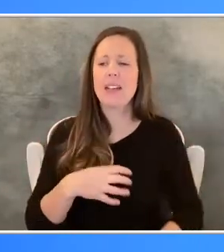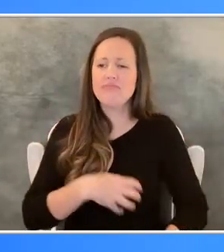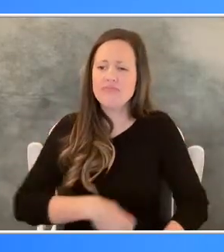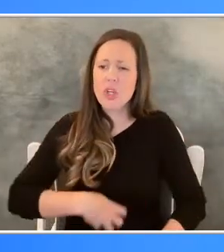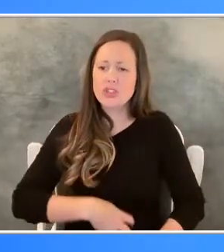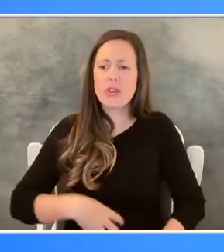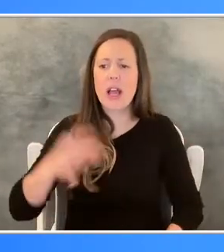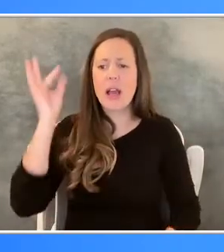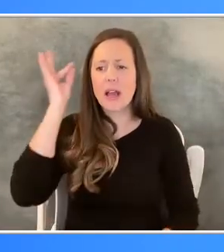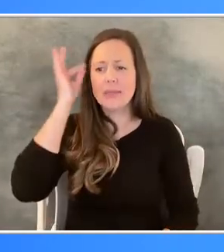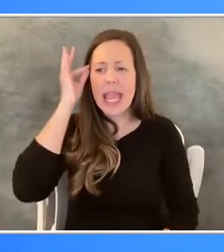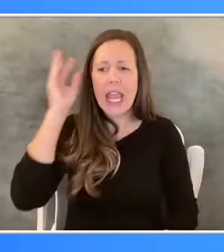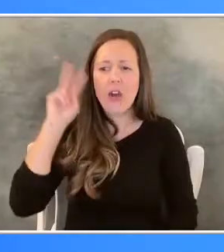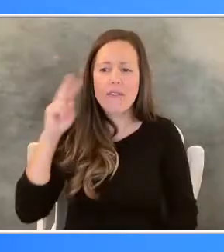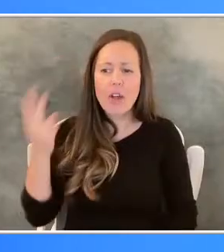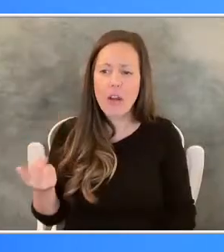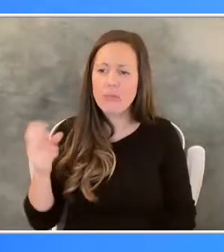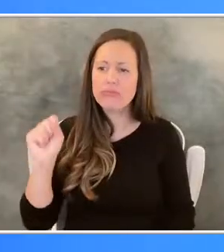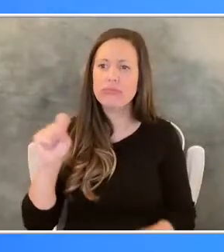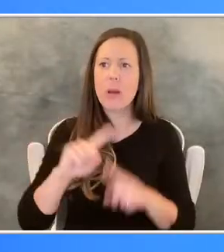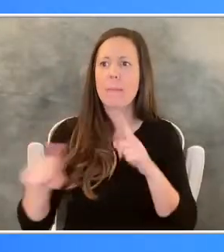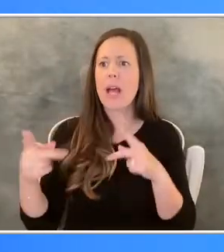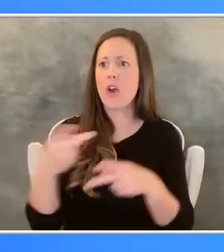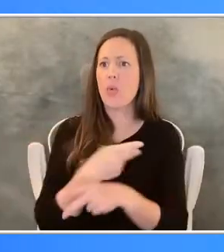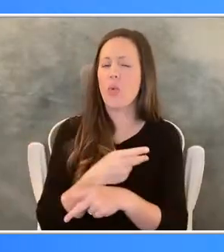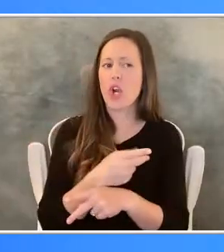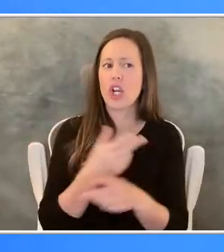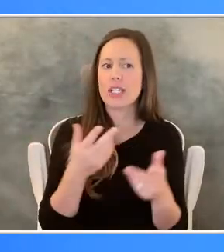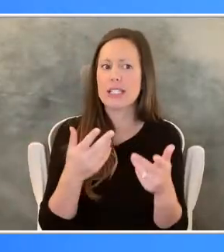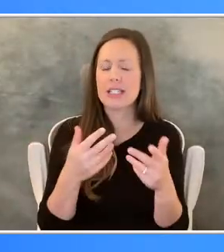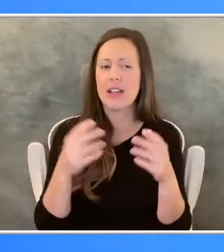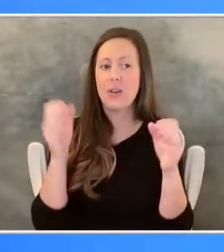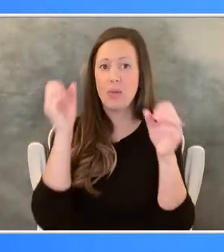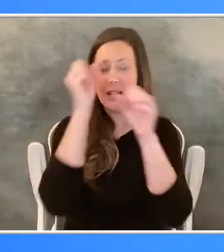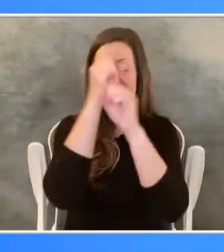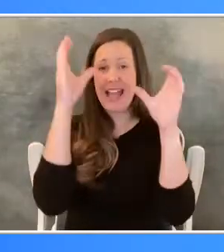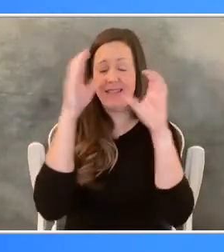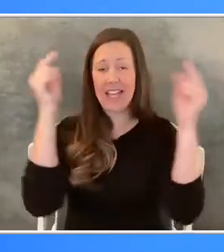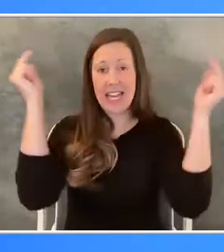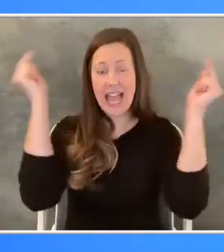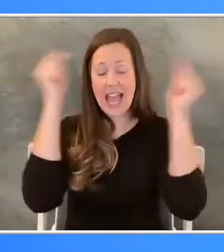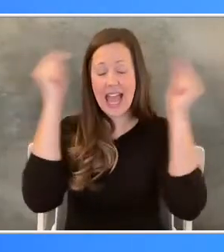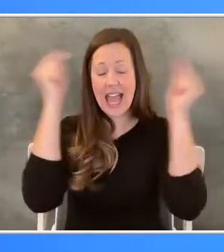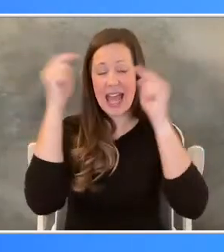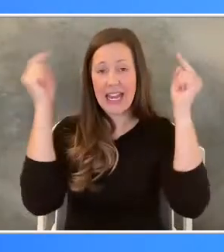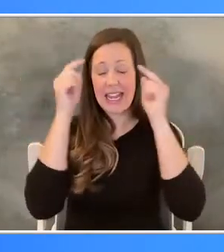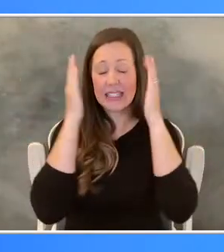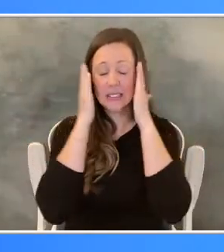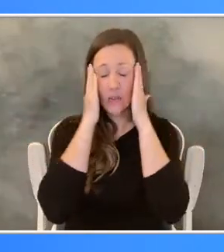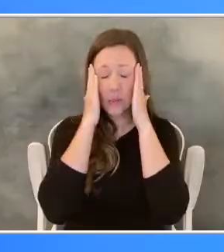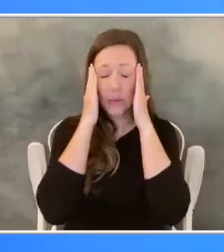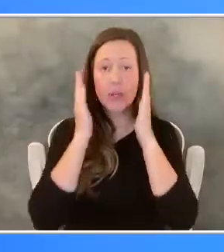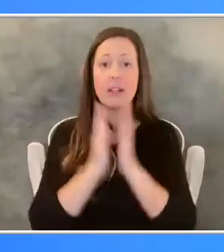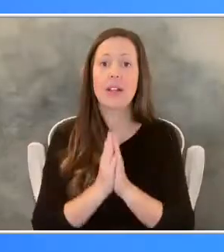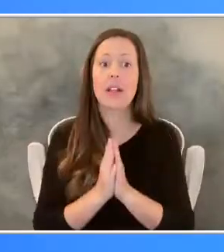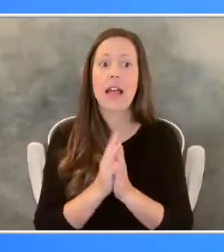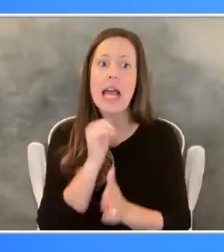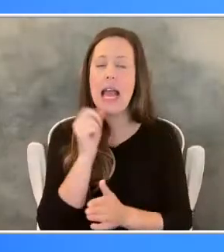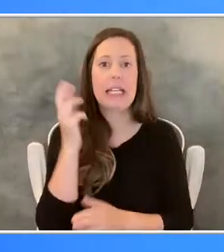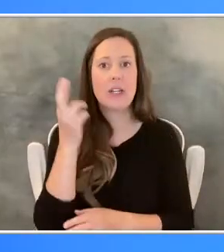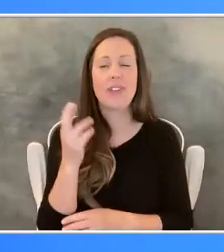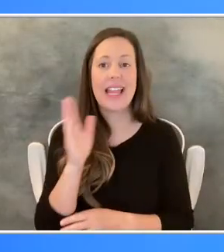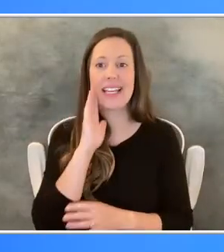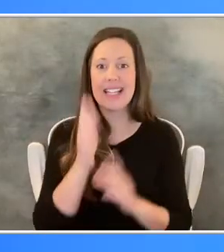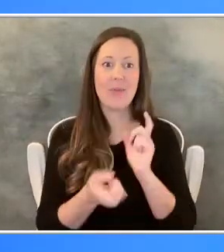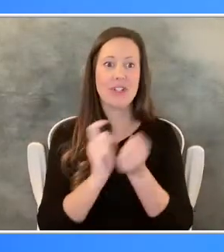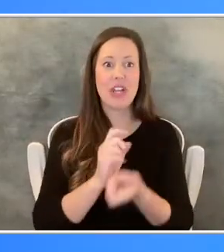of it was caffeine headaches. I didn't realize, the chemo changed my taste, and